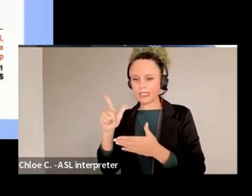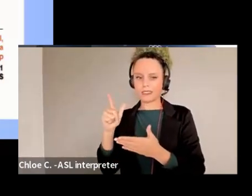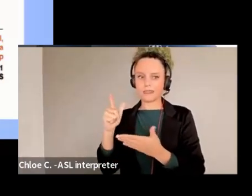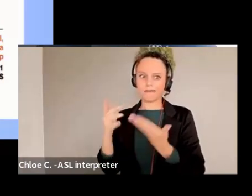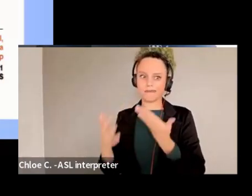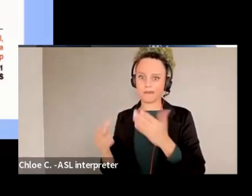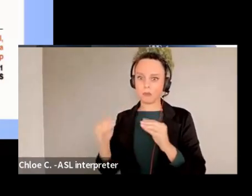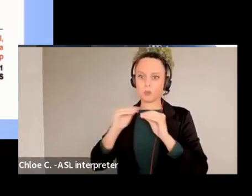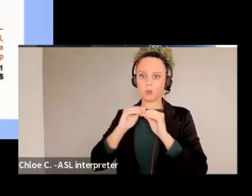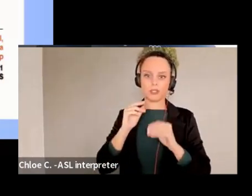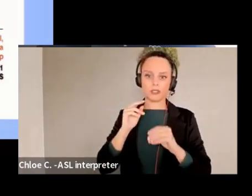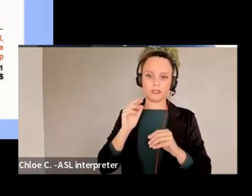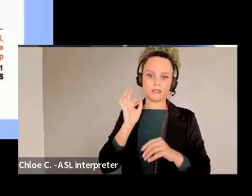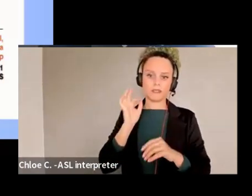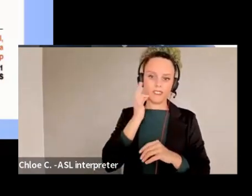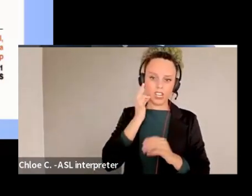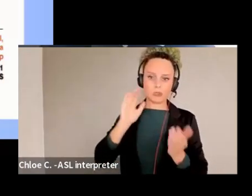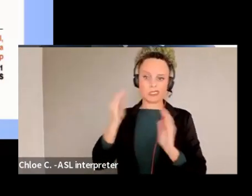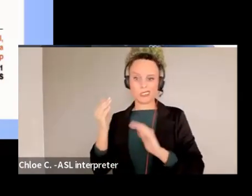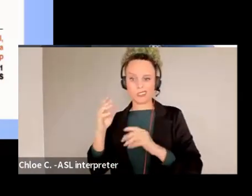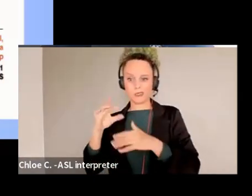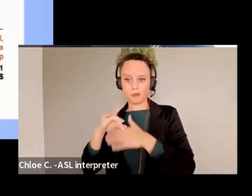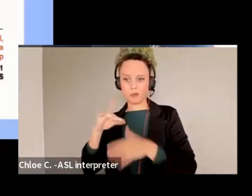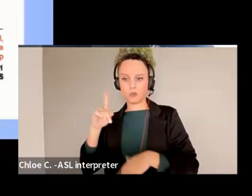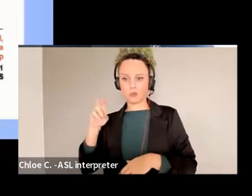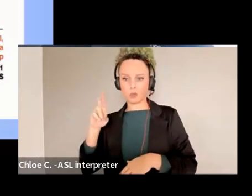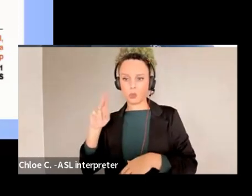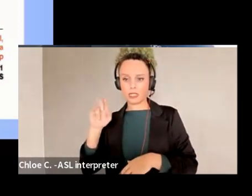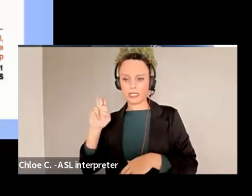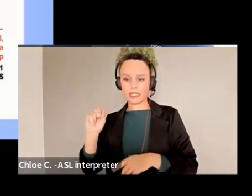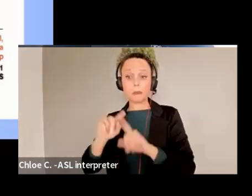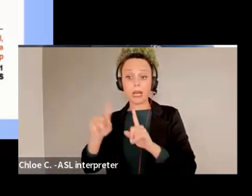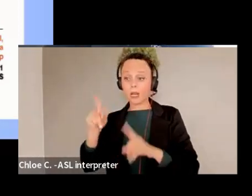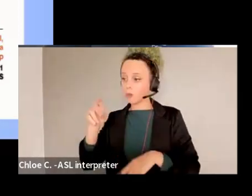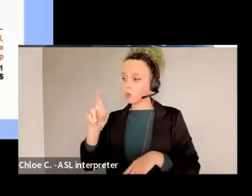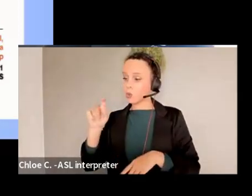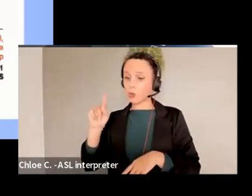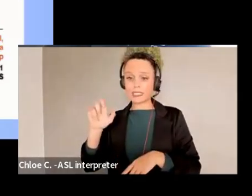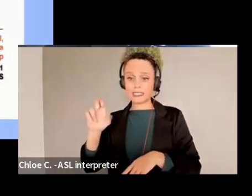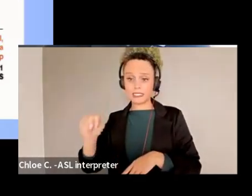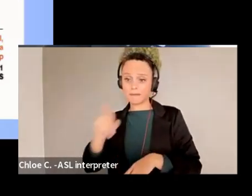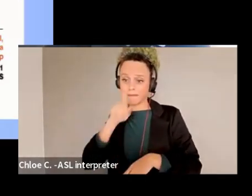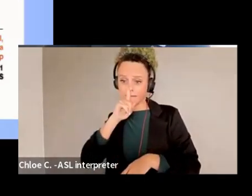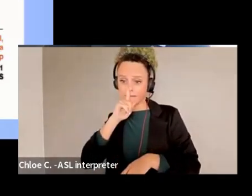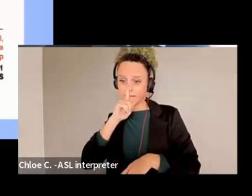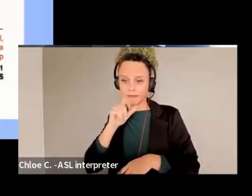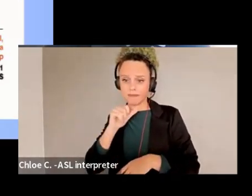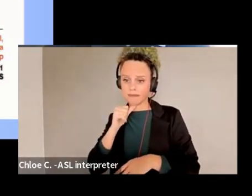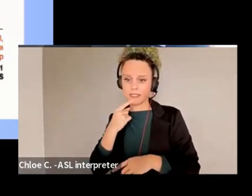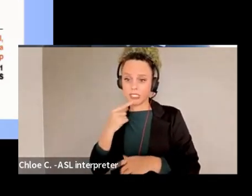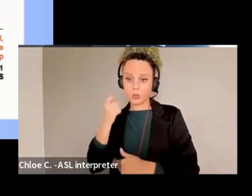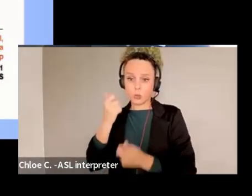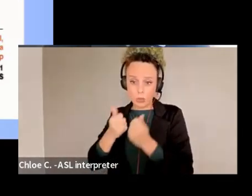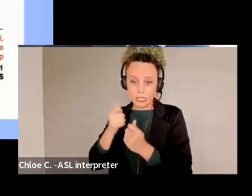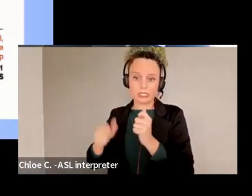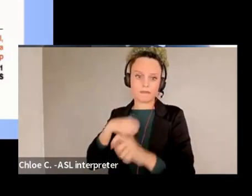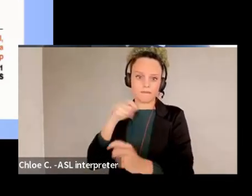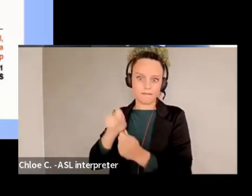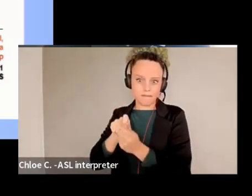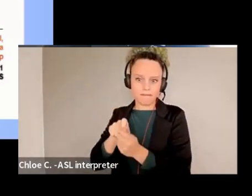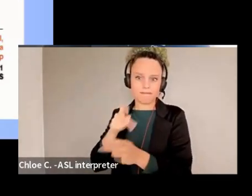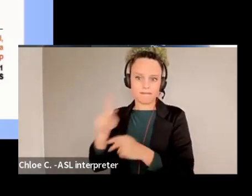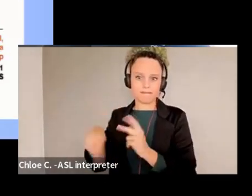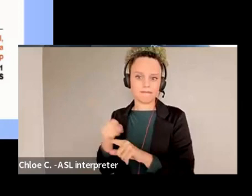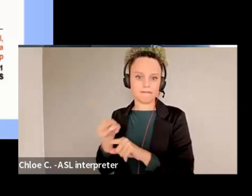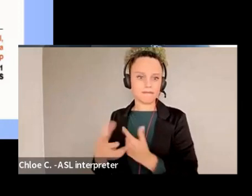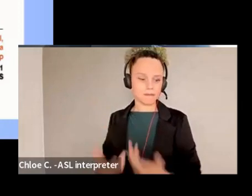just a picture that kind of shows you that for an average meal, you should probably have more vegetables than protein, but it doesn't really